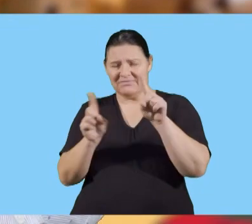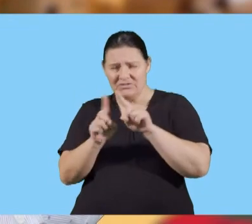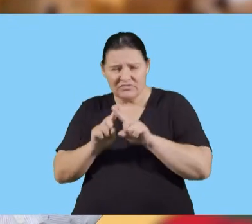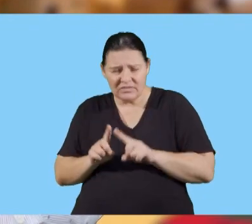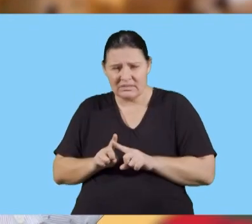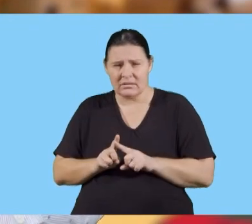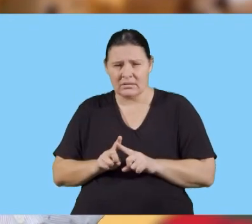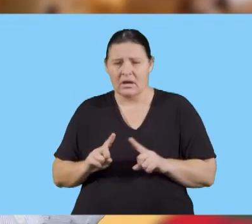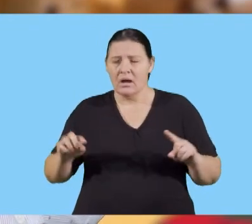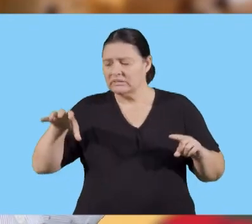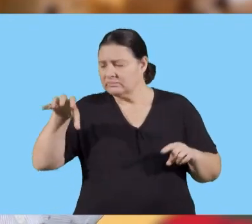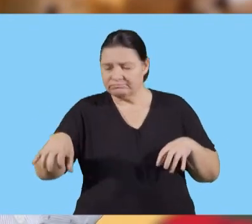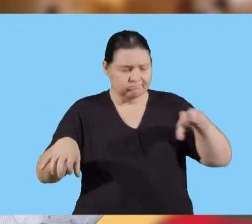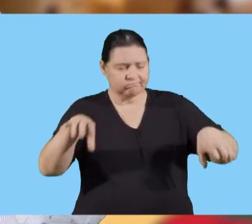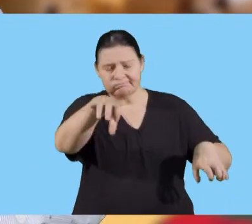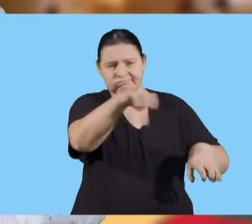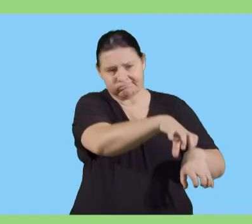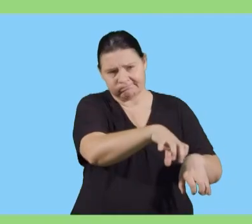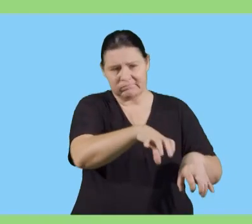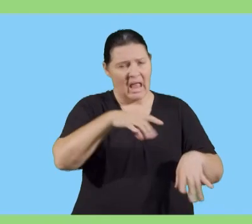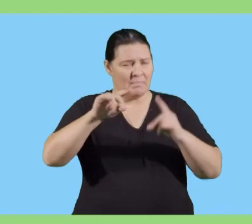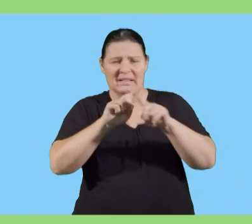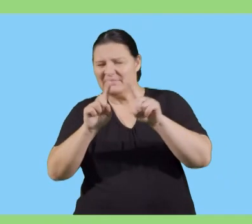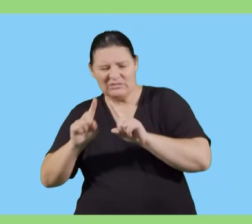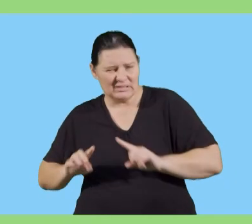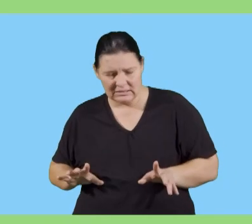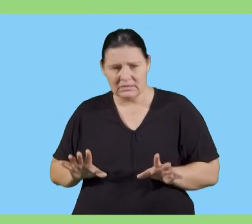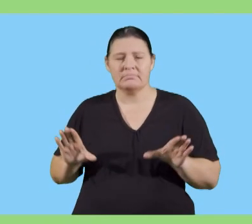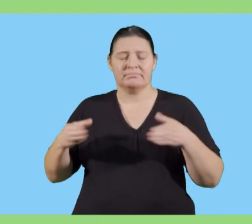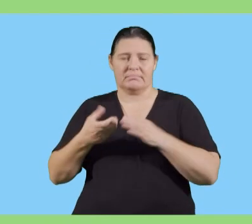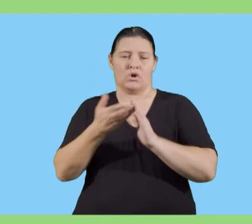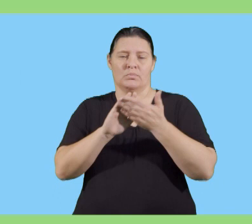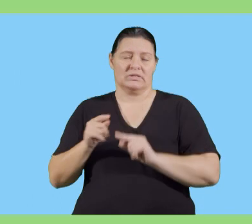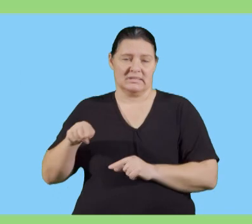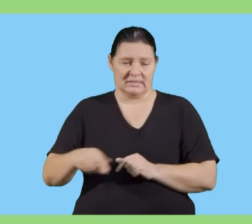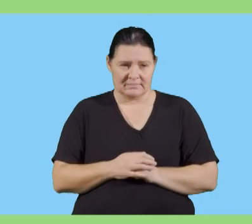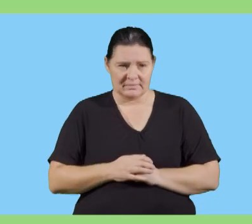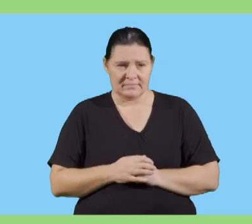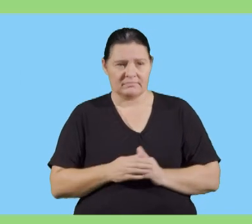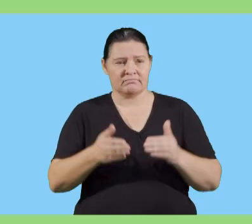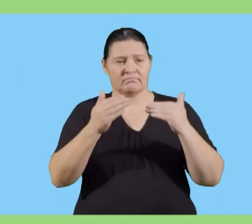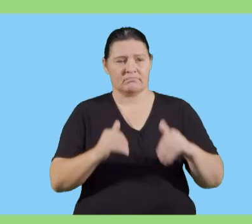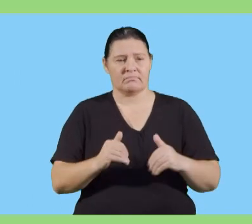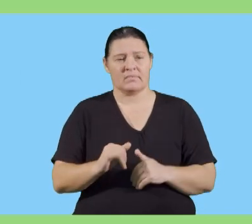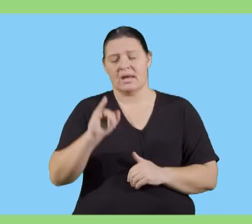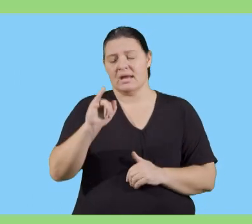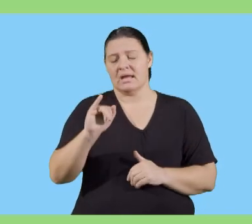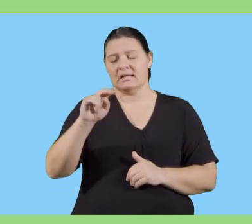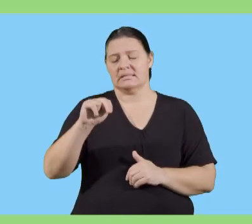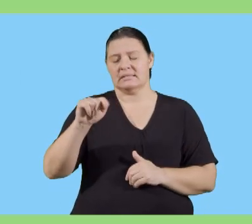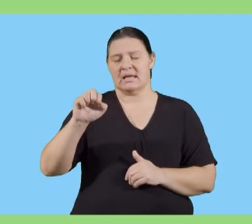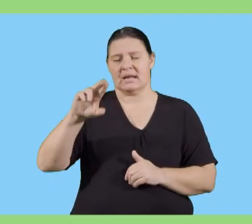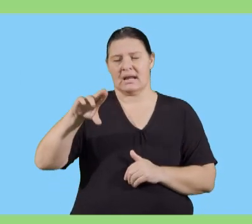that is referred to as a community. The next term is interaction. Interaction is the communication